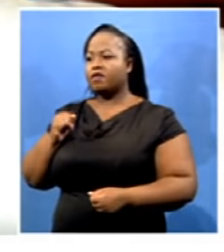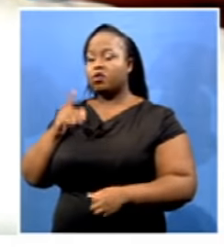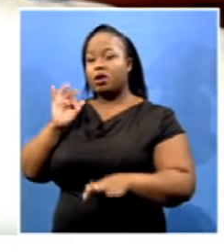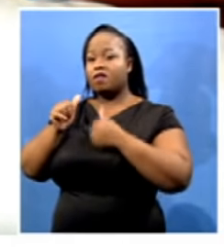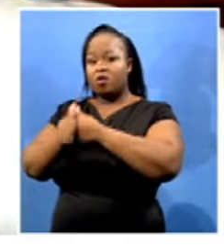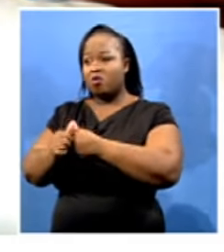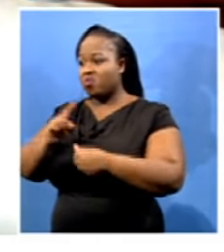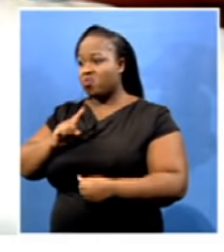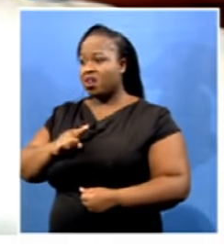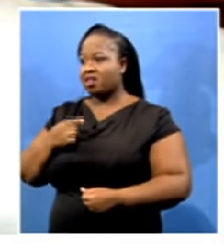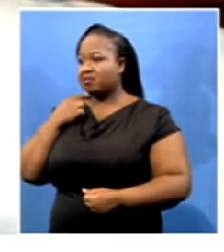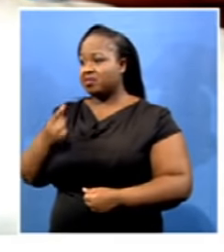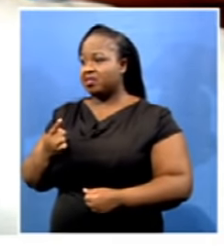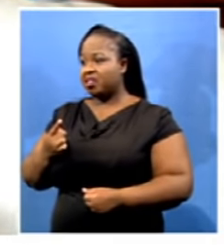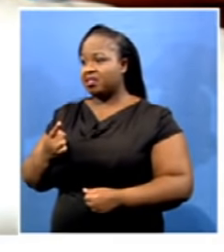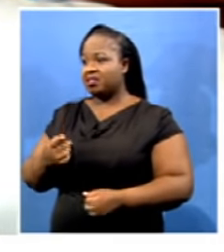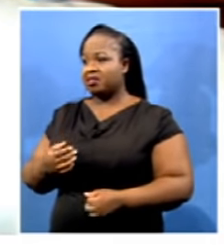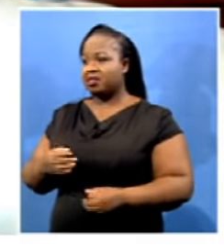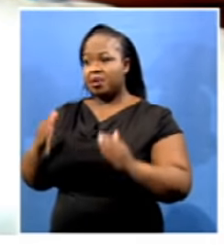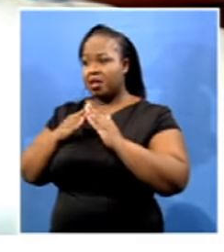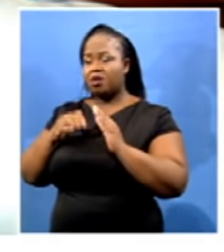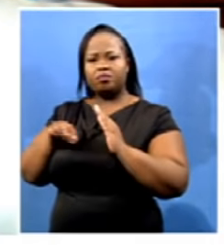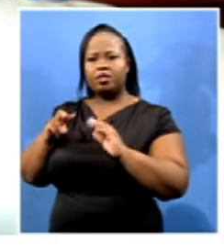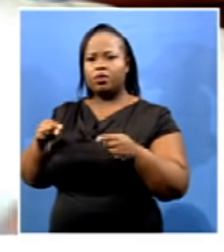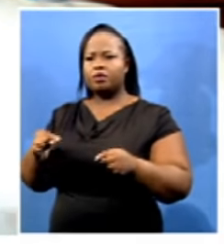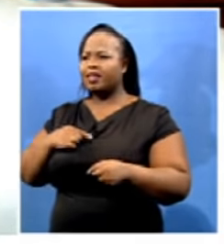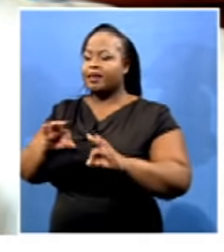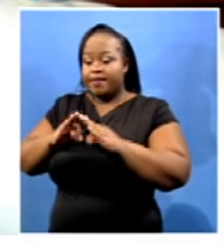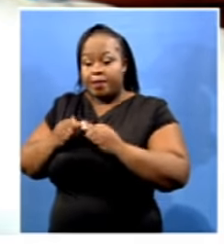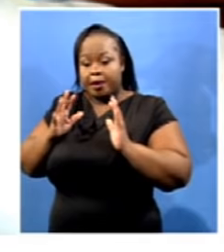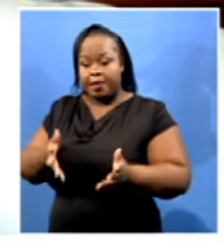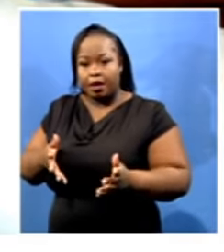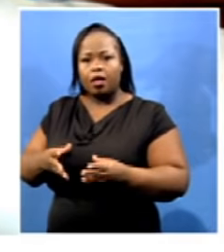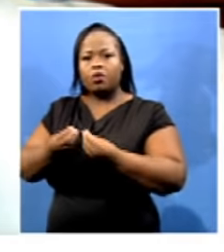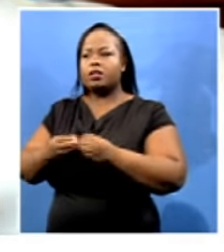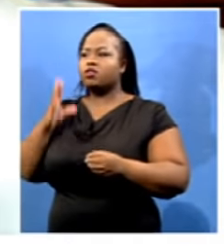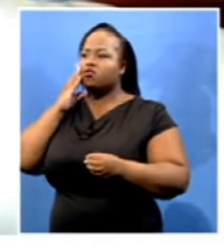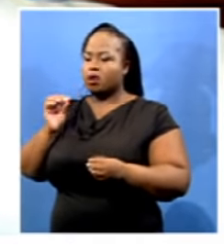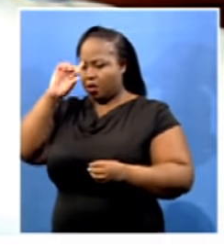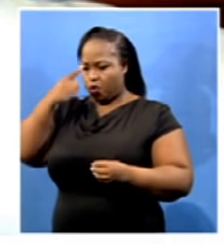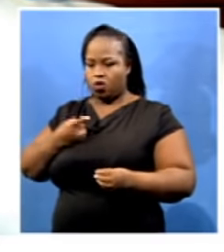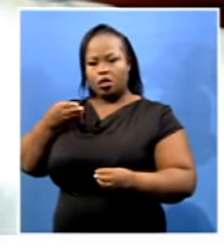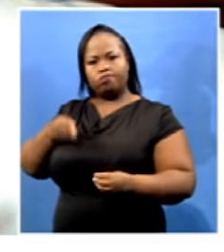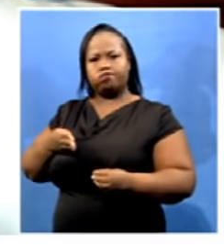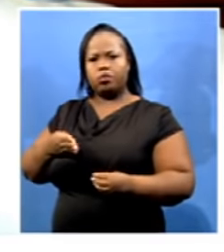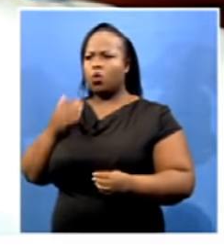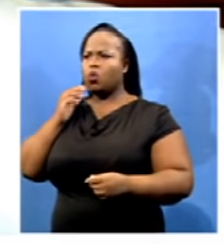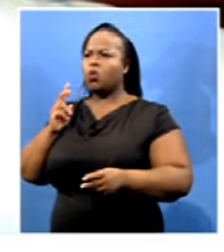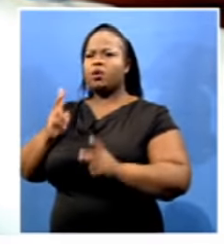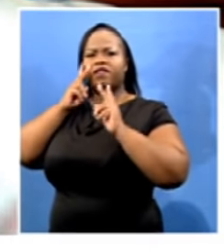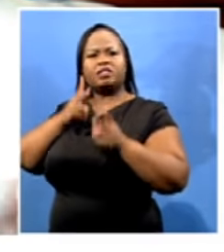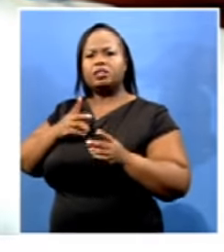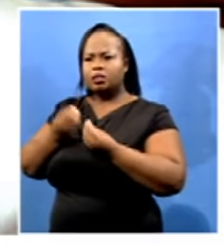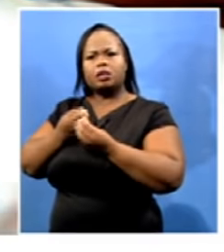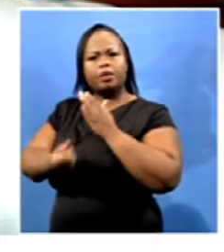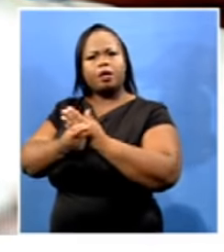say he's not going to leave his property? What's to say his family with his granddaughters aren't going to visit him and something's going to